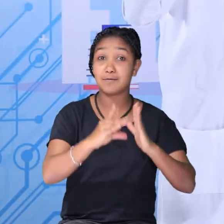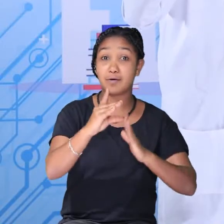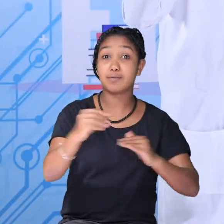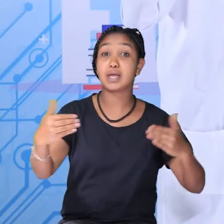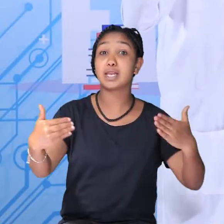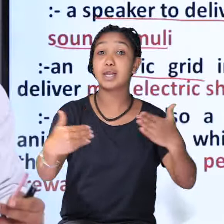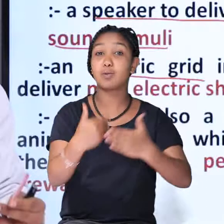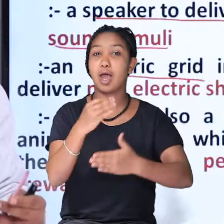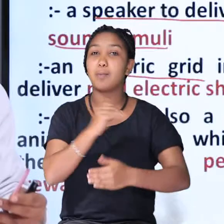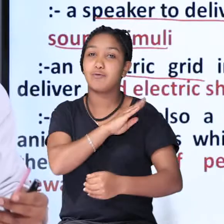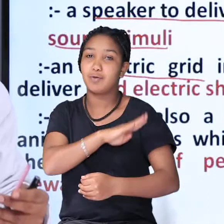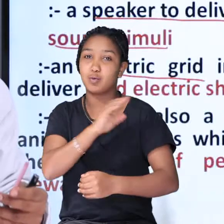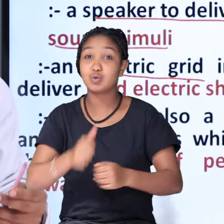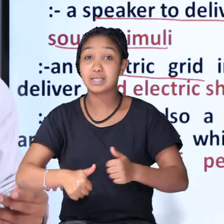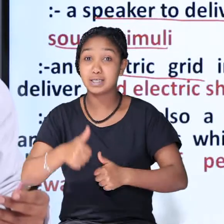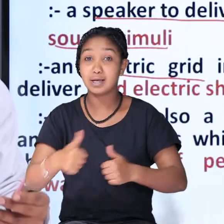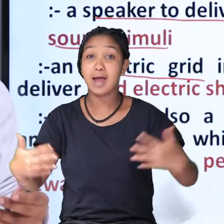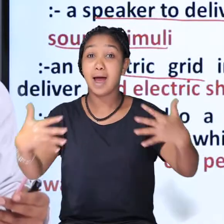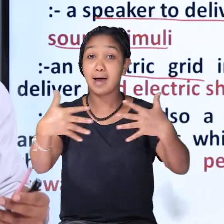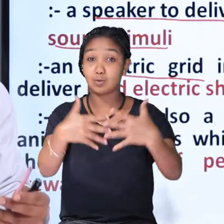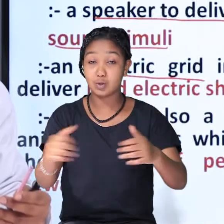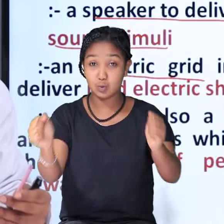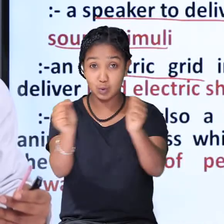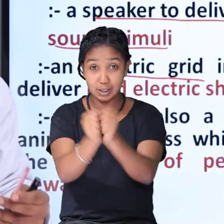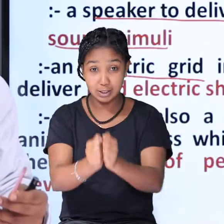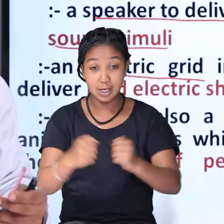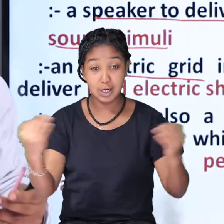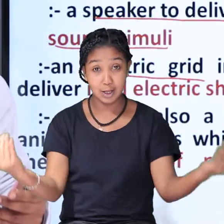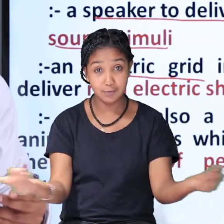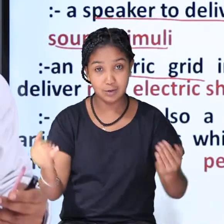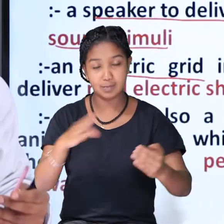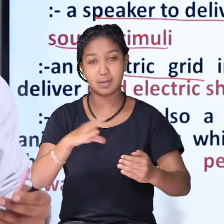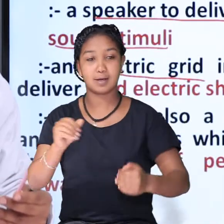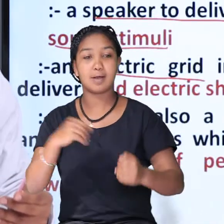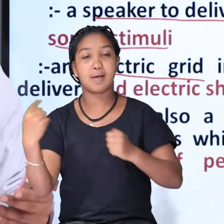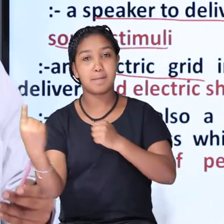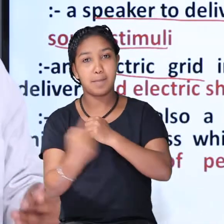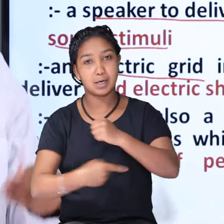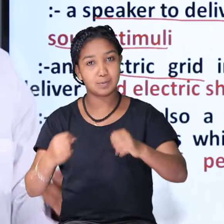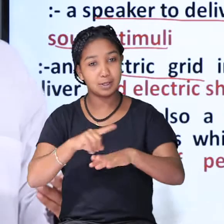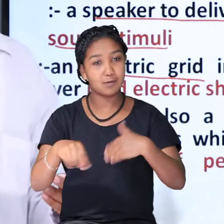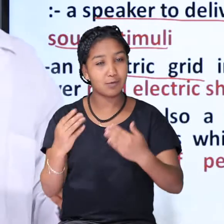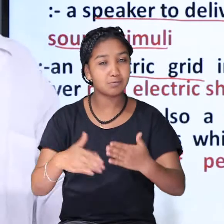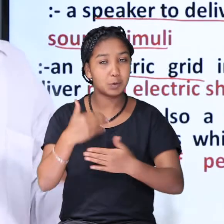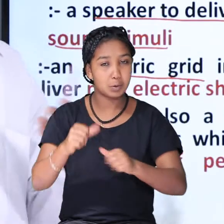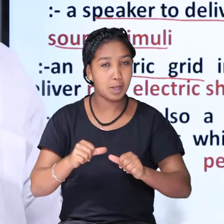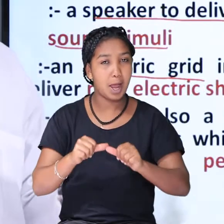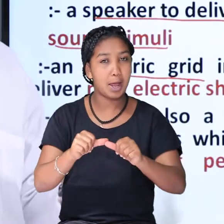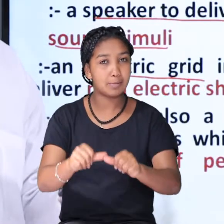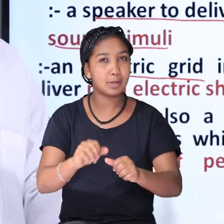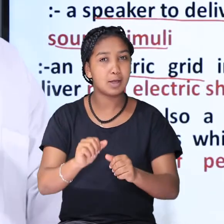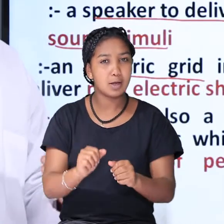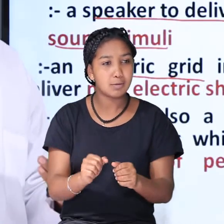a new type of behavior, which is associated with reinforcements and punishment. So through time, they are